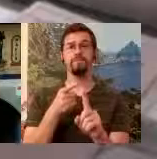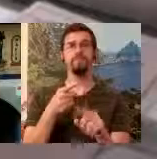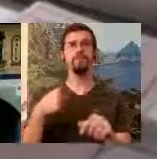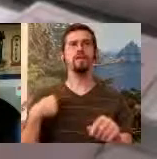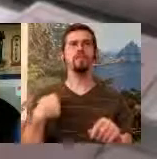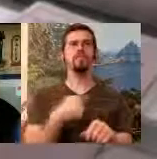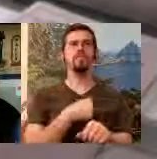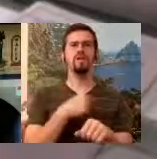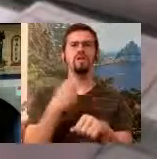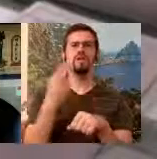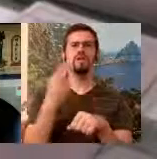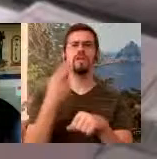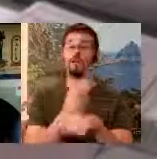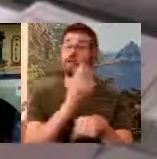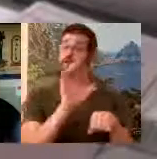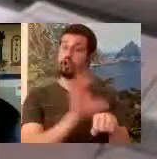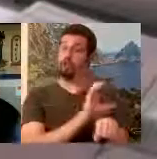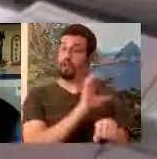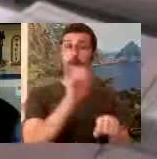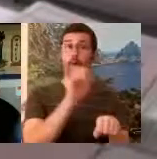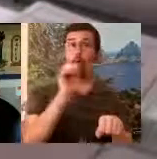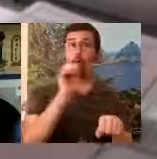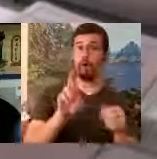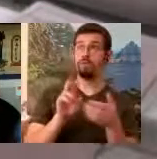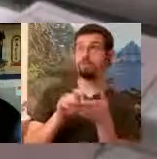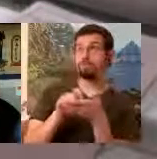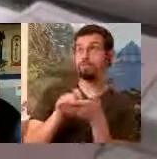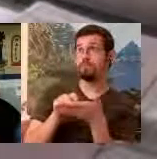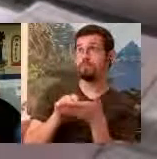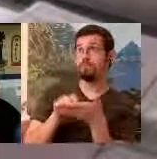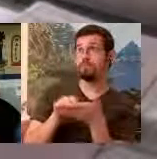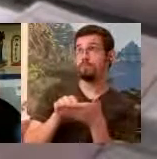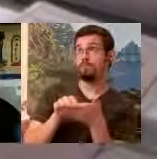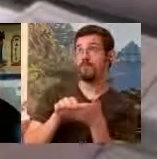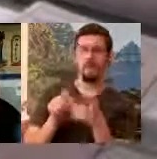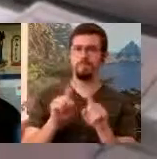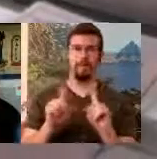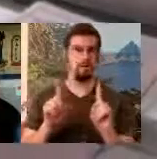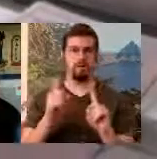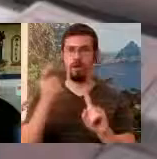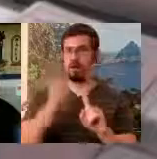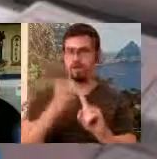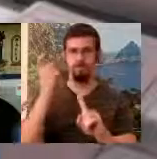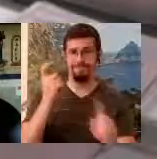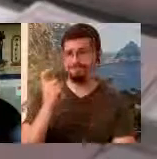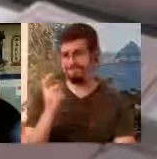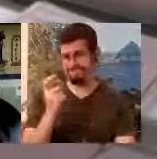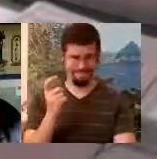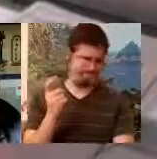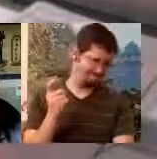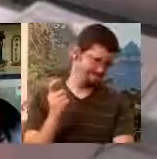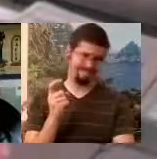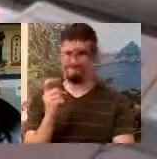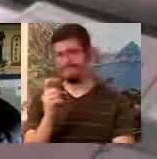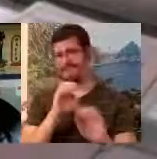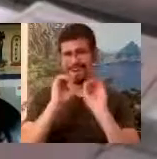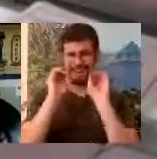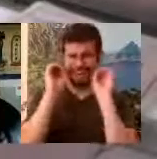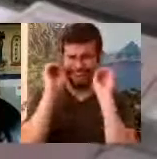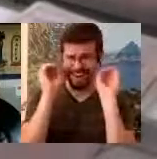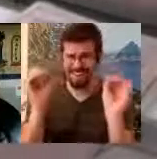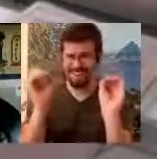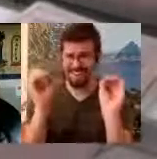using either computers or we're writing by hand, but nothing is automatic. There is no automatic writing of a video that I